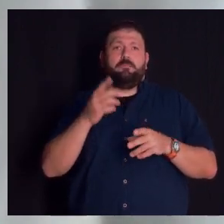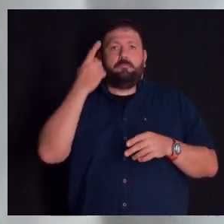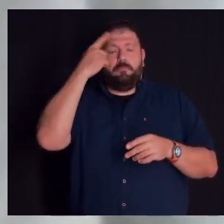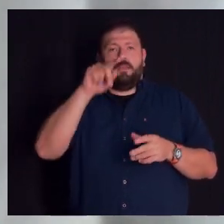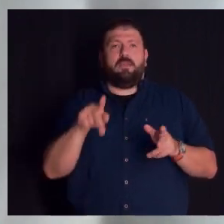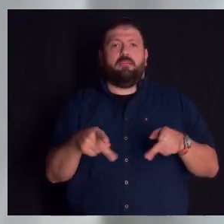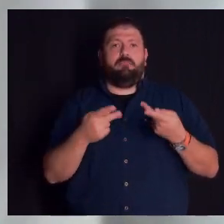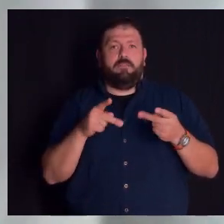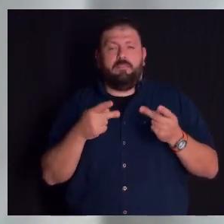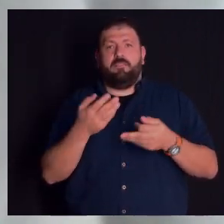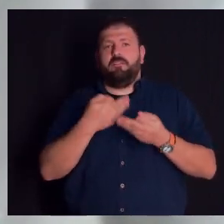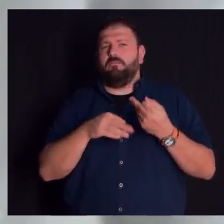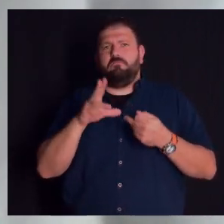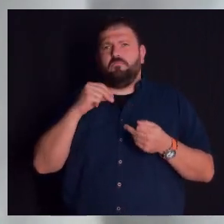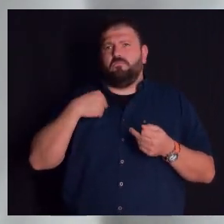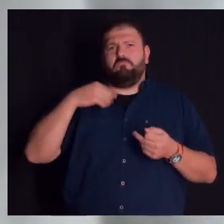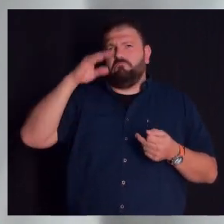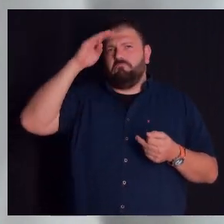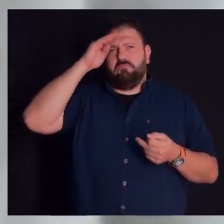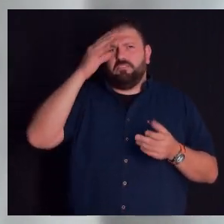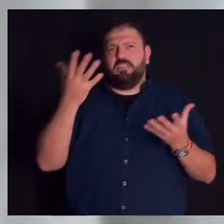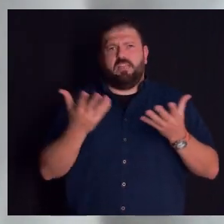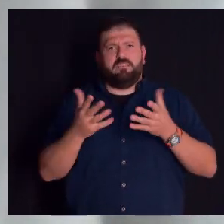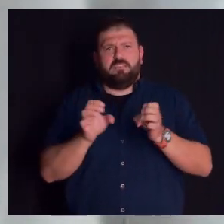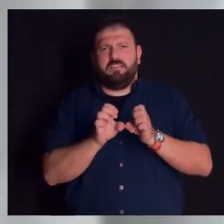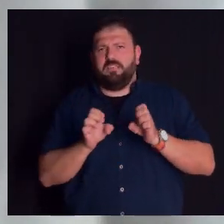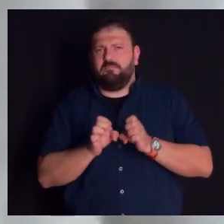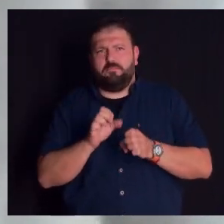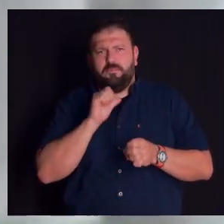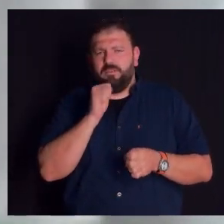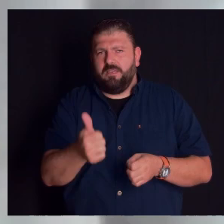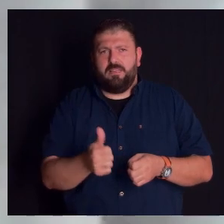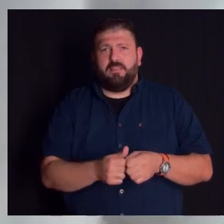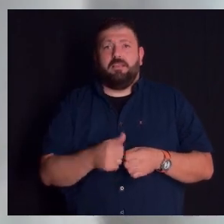started in the retail business, but I did not expect it this.